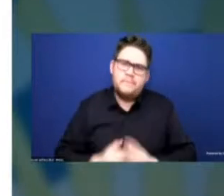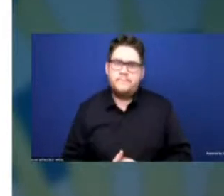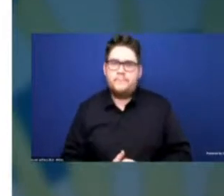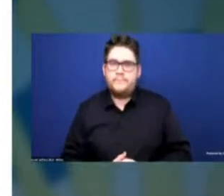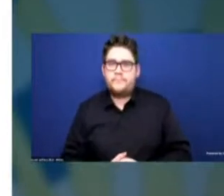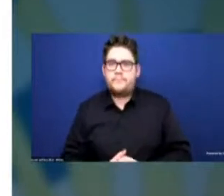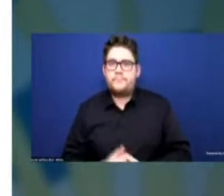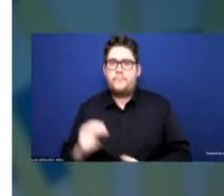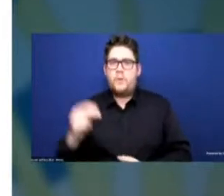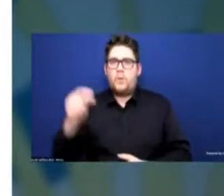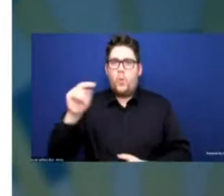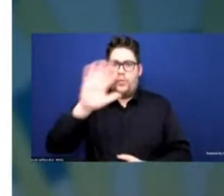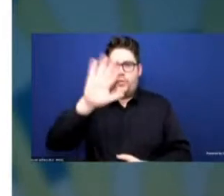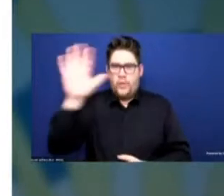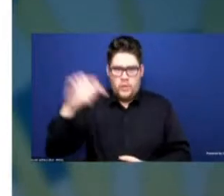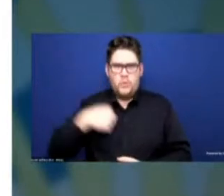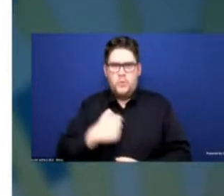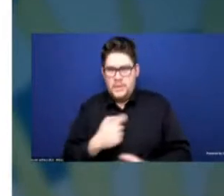on transmission.